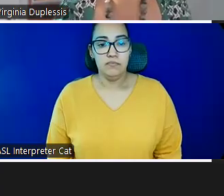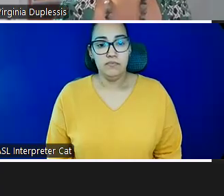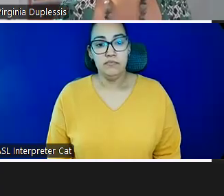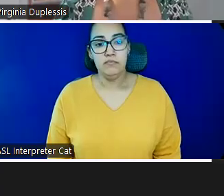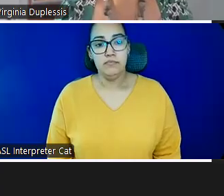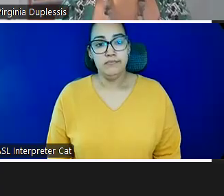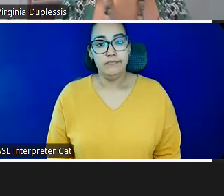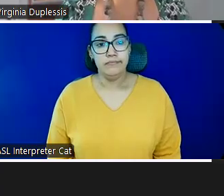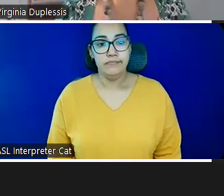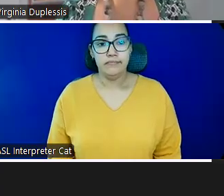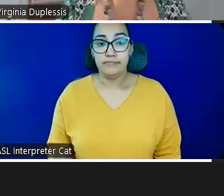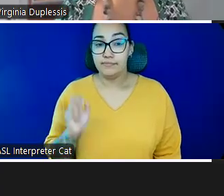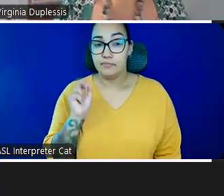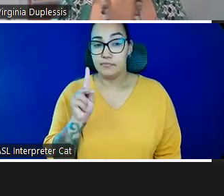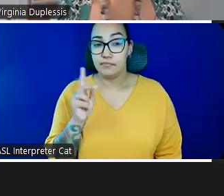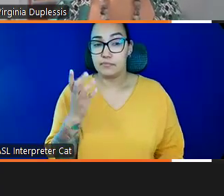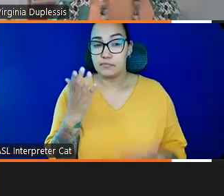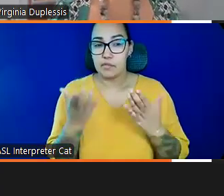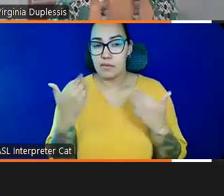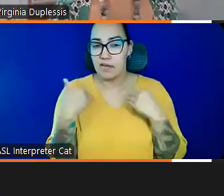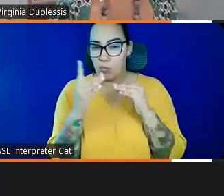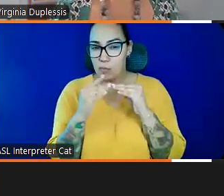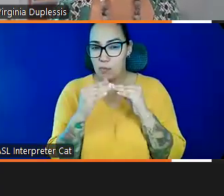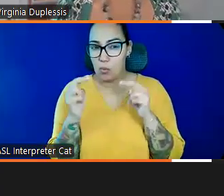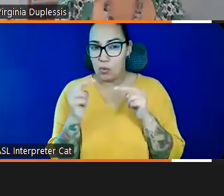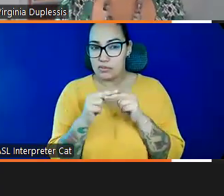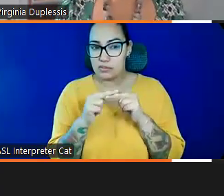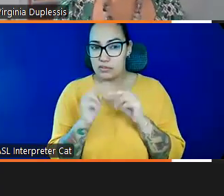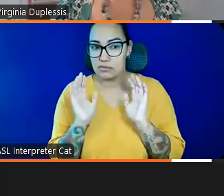Okay, and I may have one more slide.